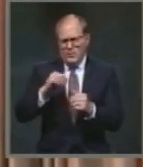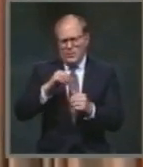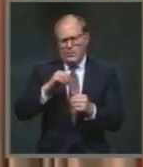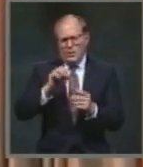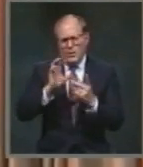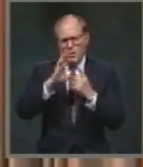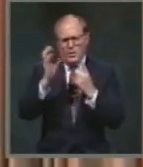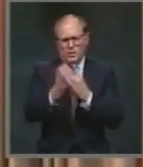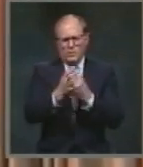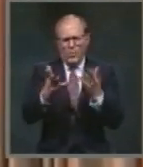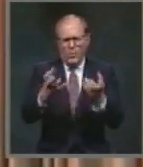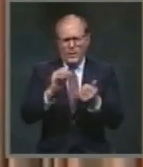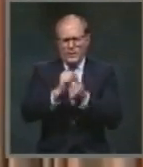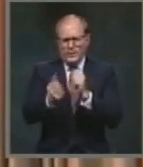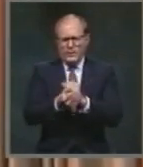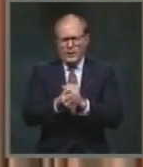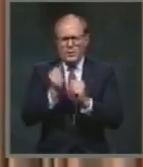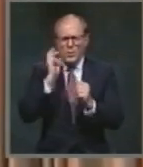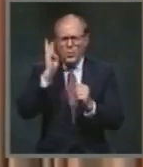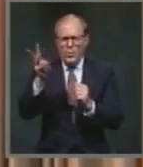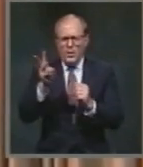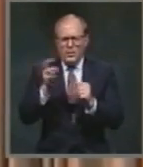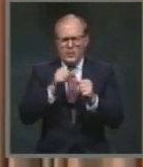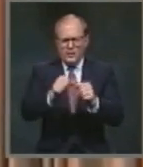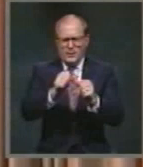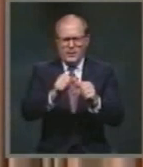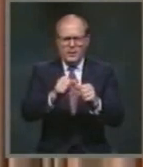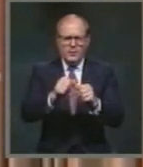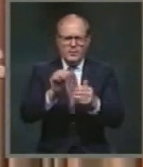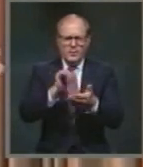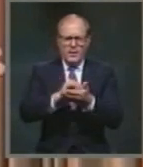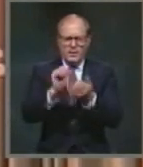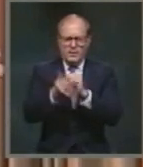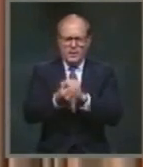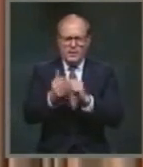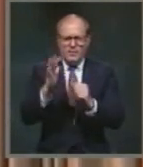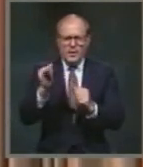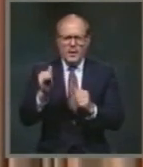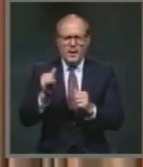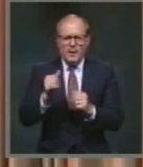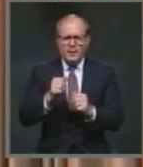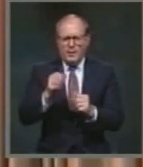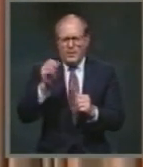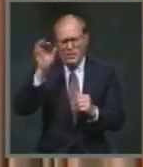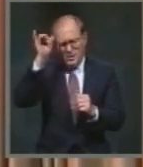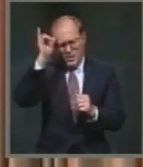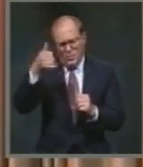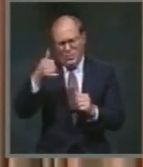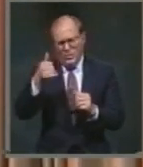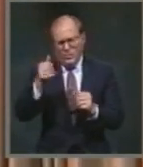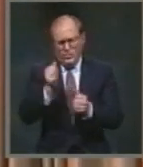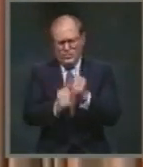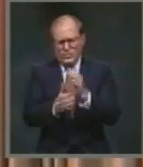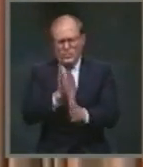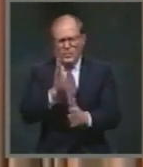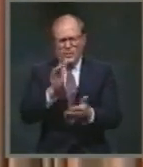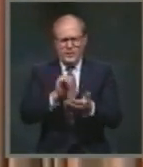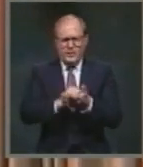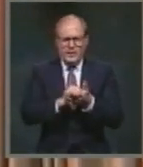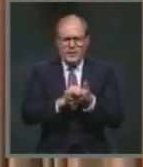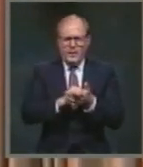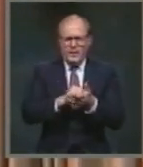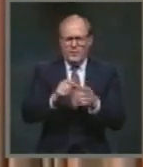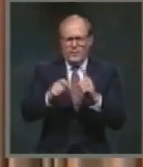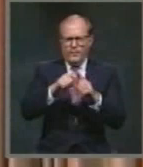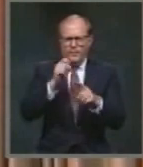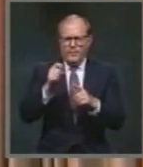bent on change, will hurry that change along by perverting or disregarding or even destroying memorials to historical